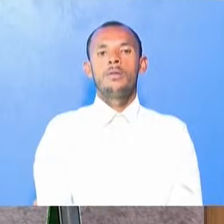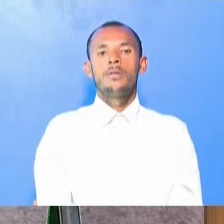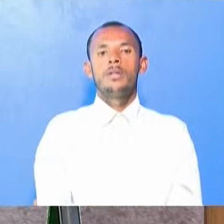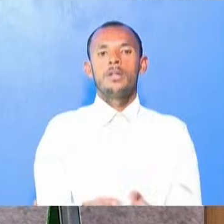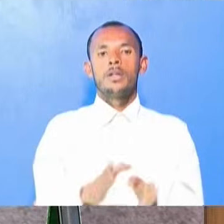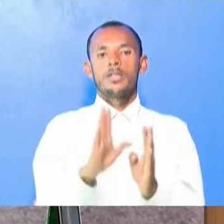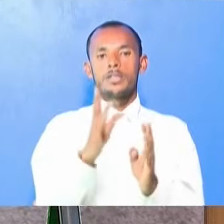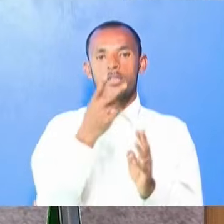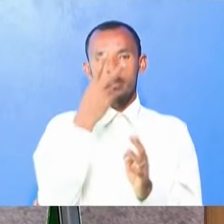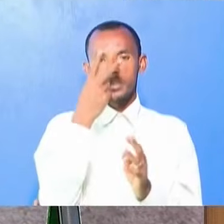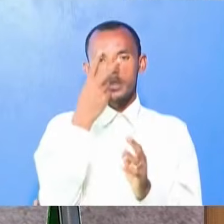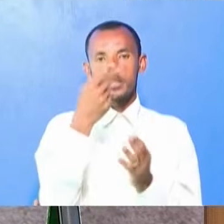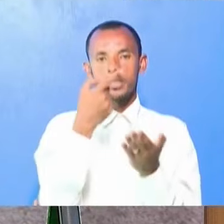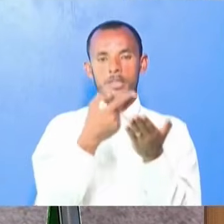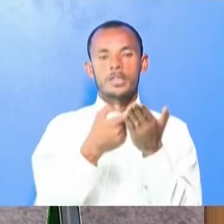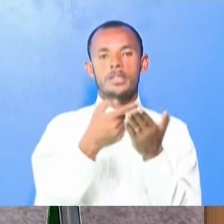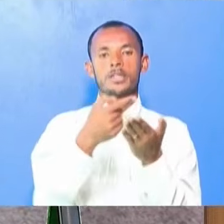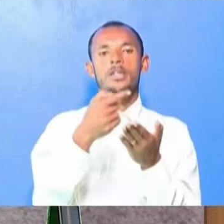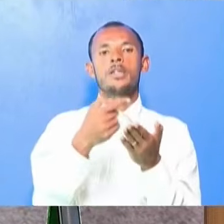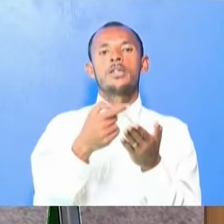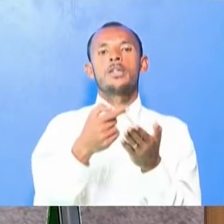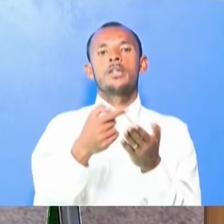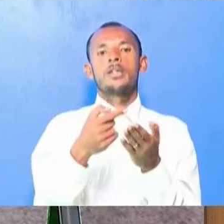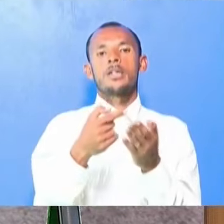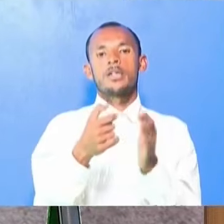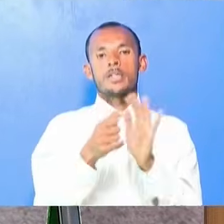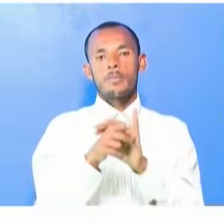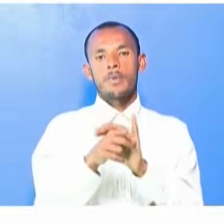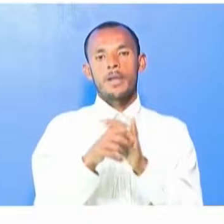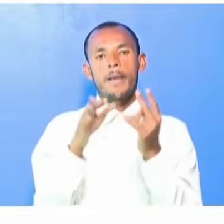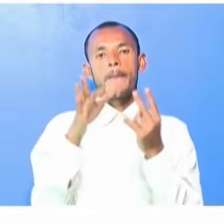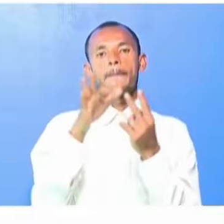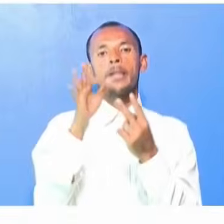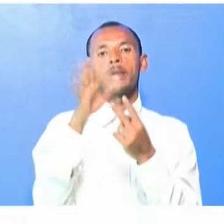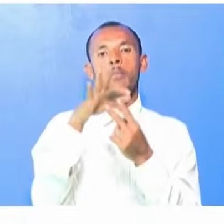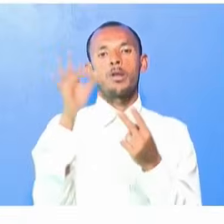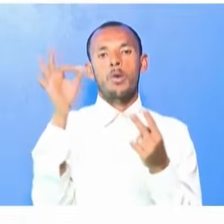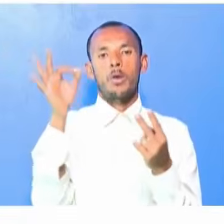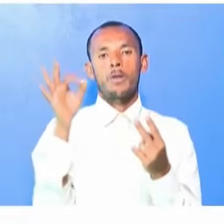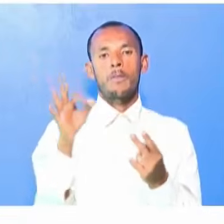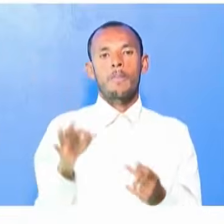Let's take this example in the form of multiple choice. Which